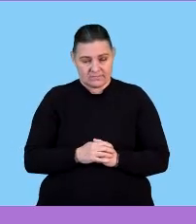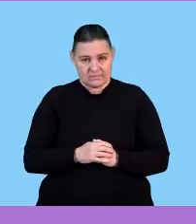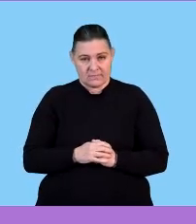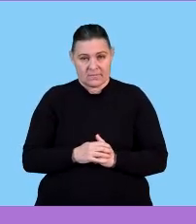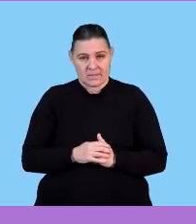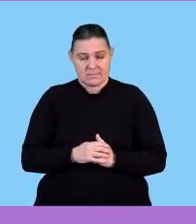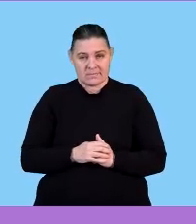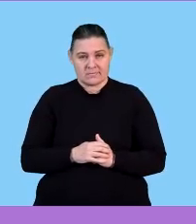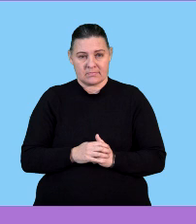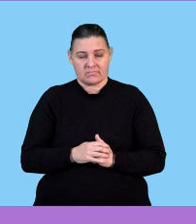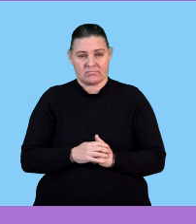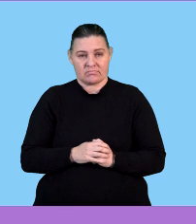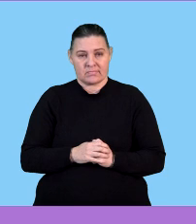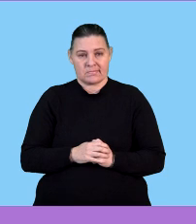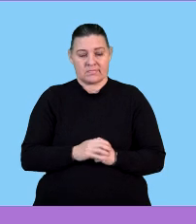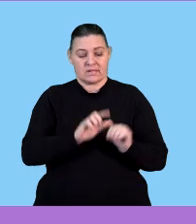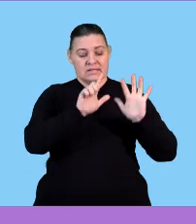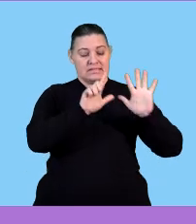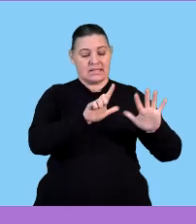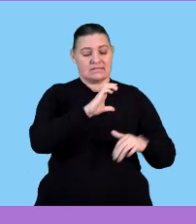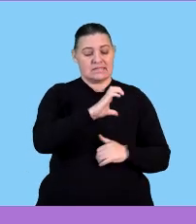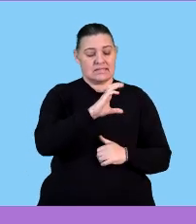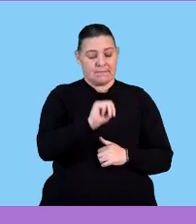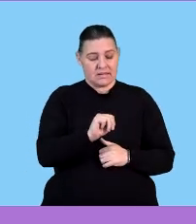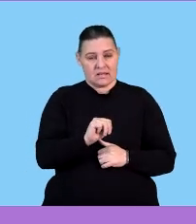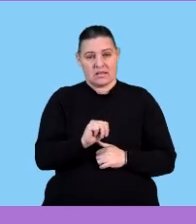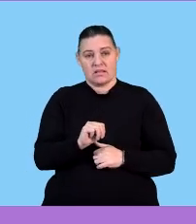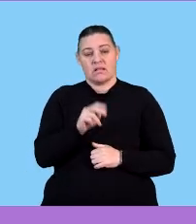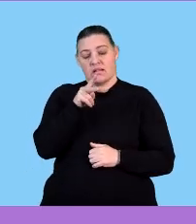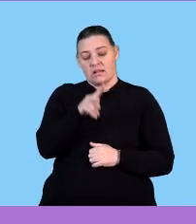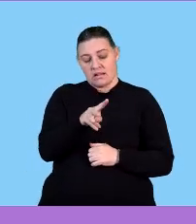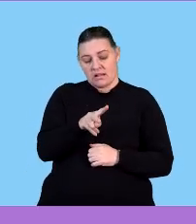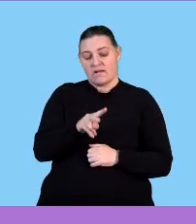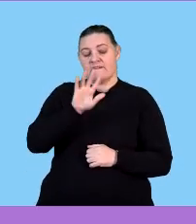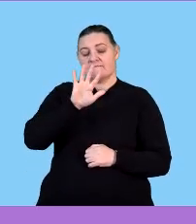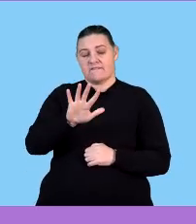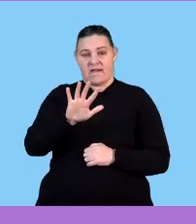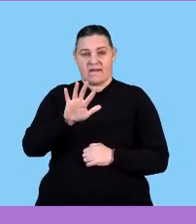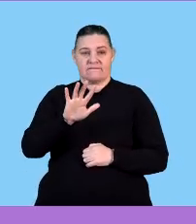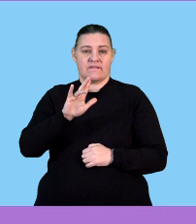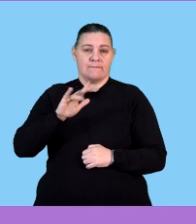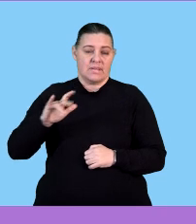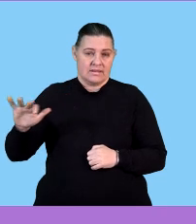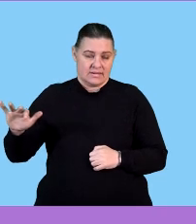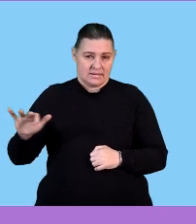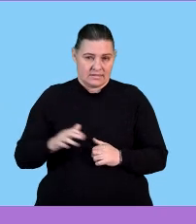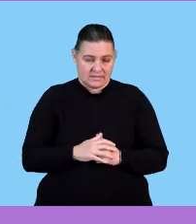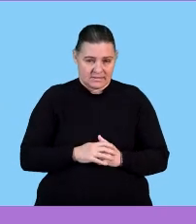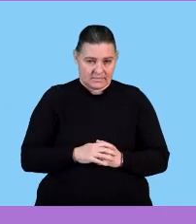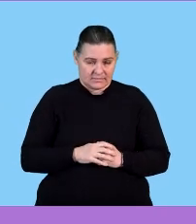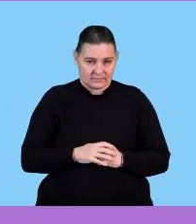100. So, therefore, 7 centimeters is equivalent to